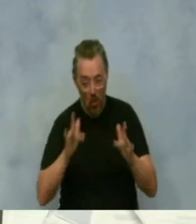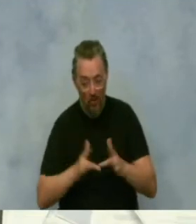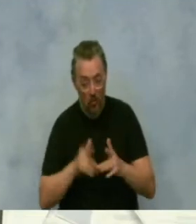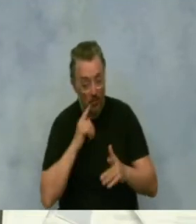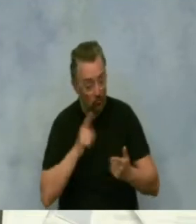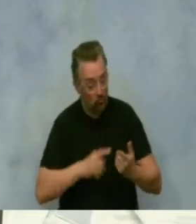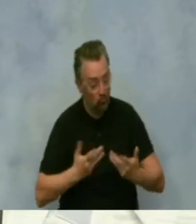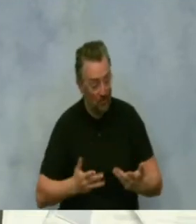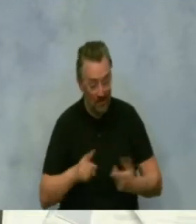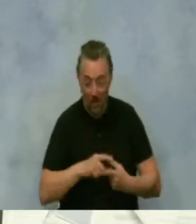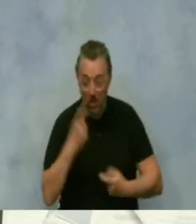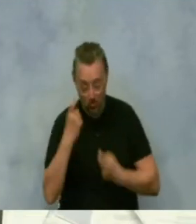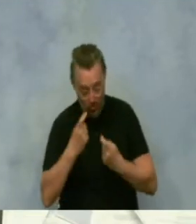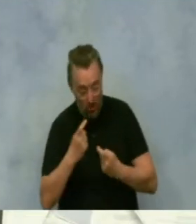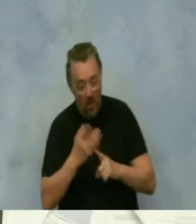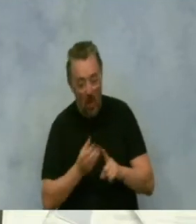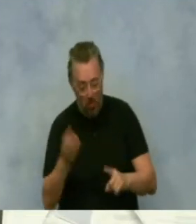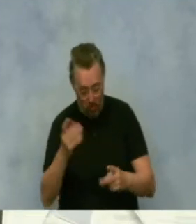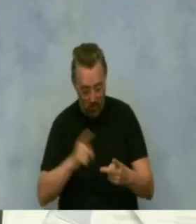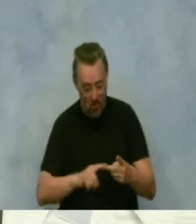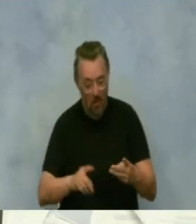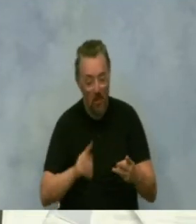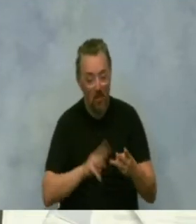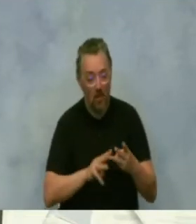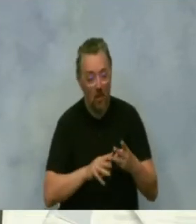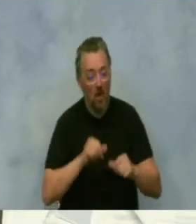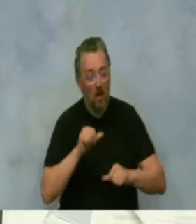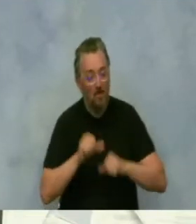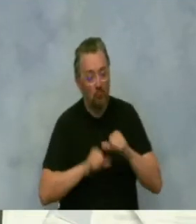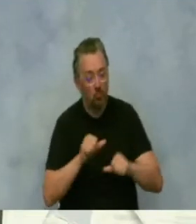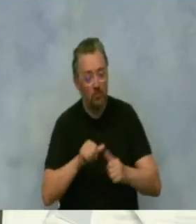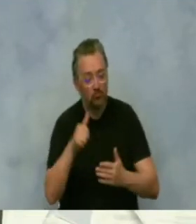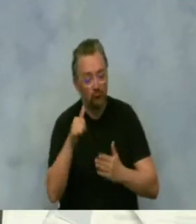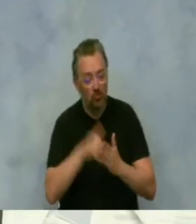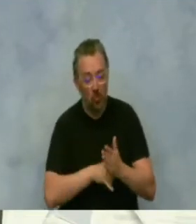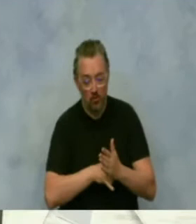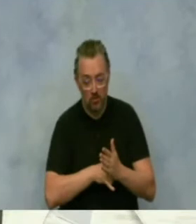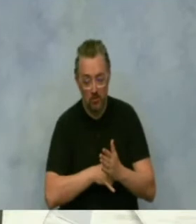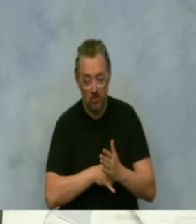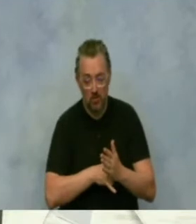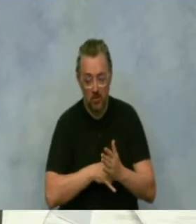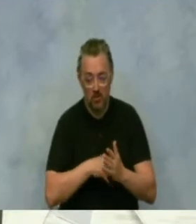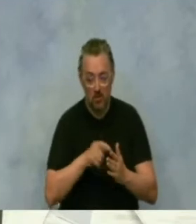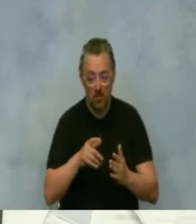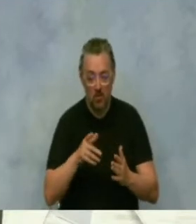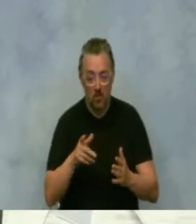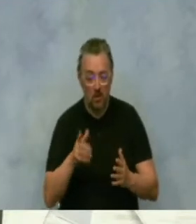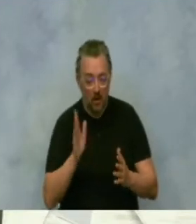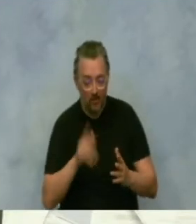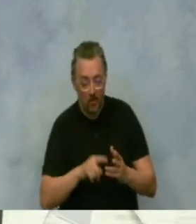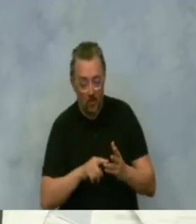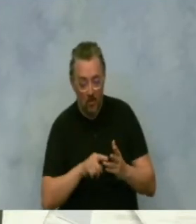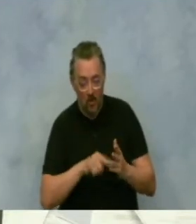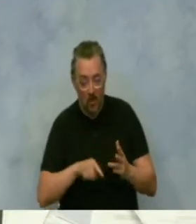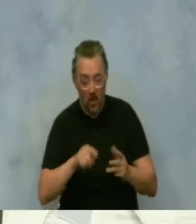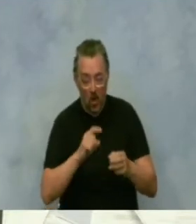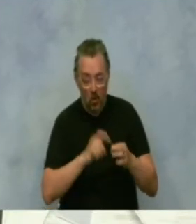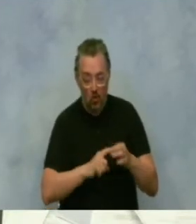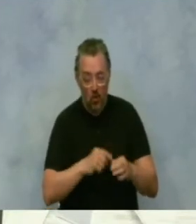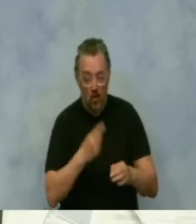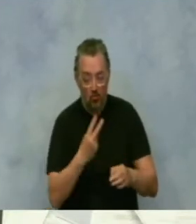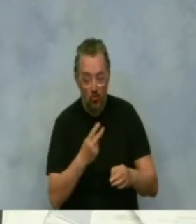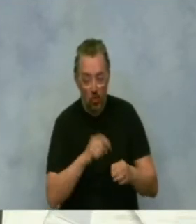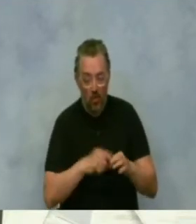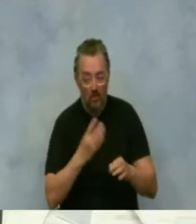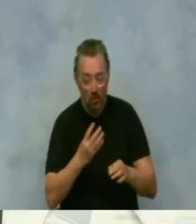today's consideration, and thirdly, that the progress reports on the resource plan 22-23 be provided, as I mentioned, at Q2 and Q4 to the future meetings of